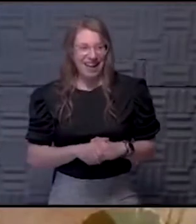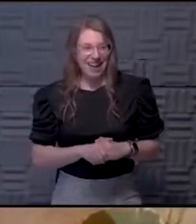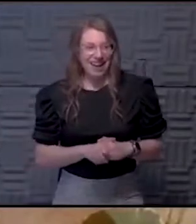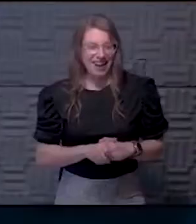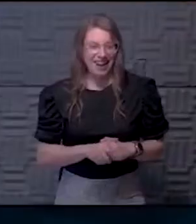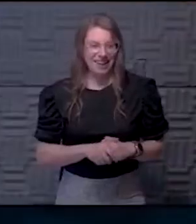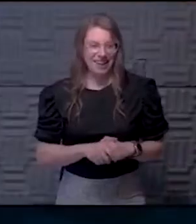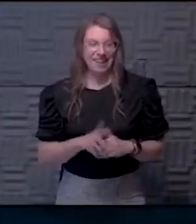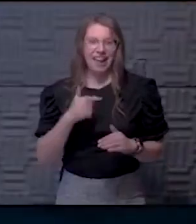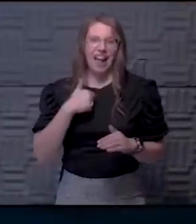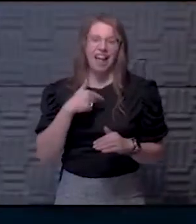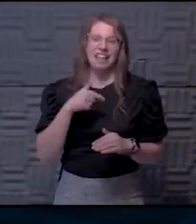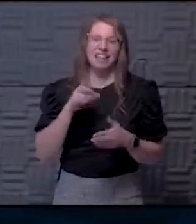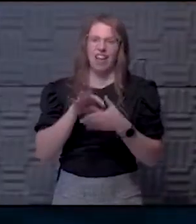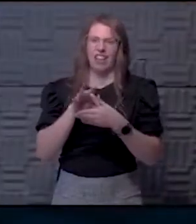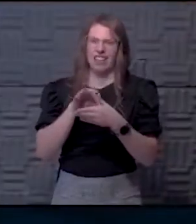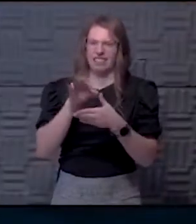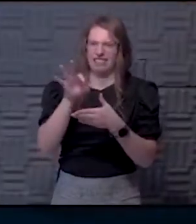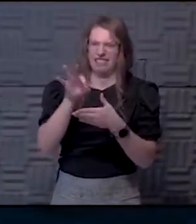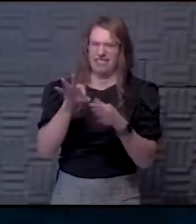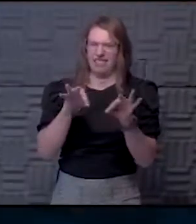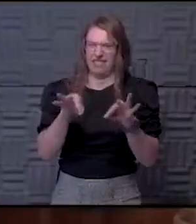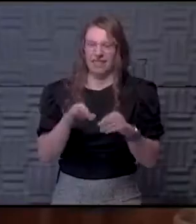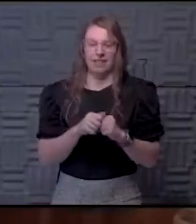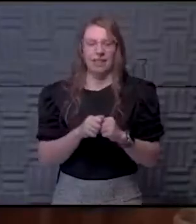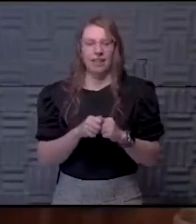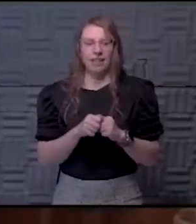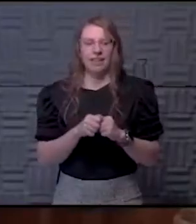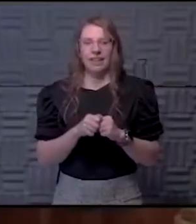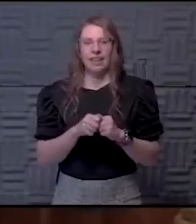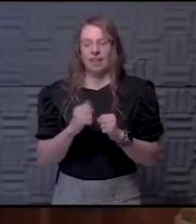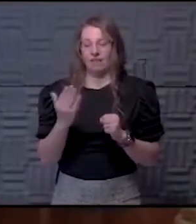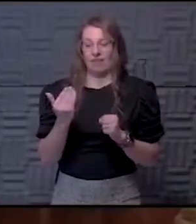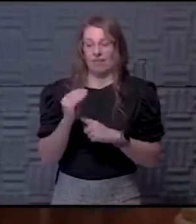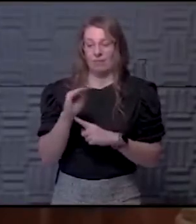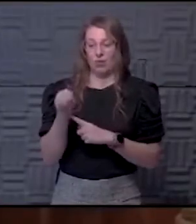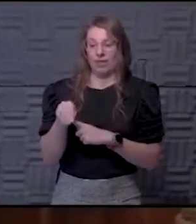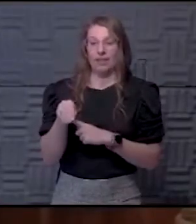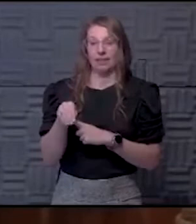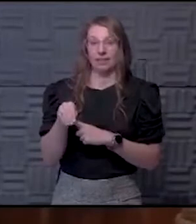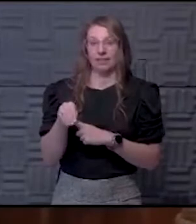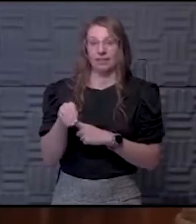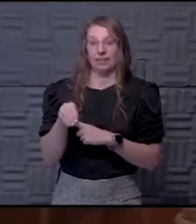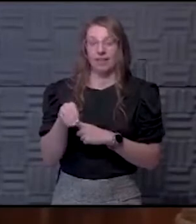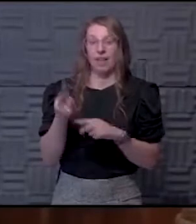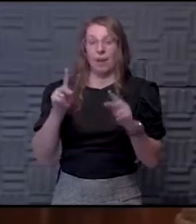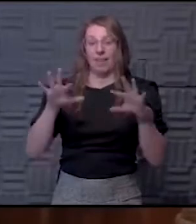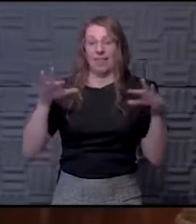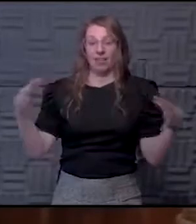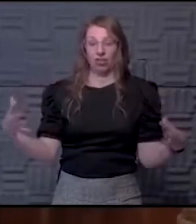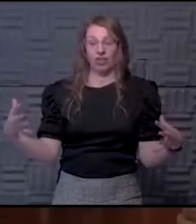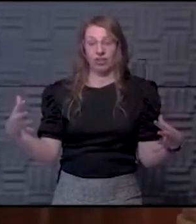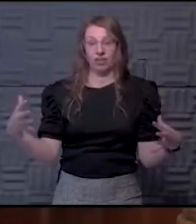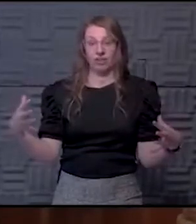I'll give a little context. It turns out that about 15% of the population is needle phobic.